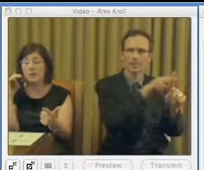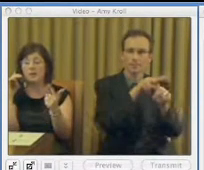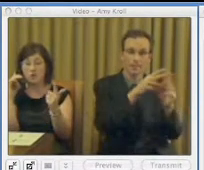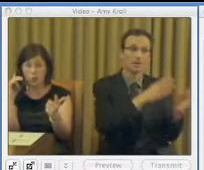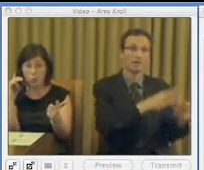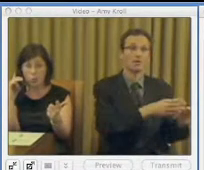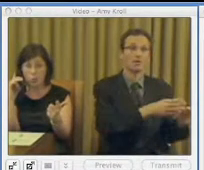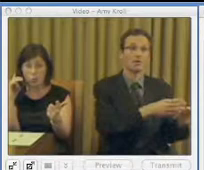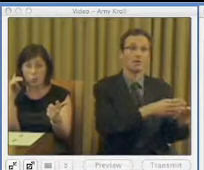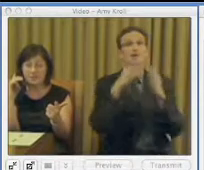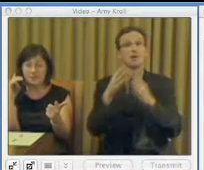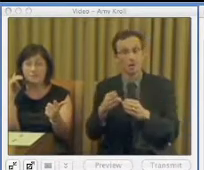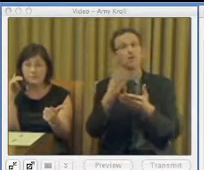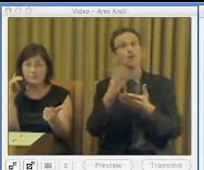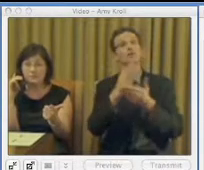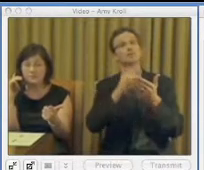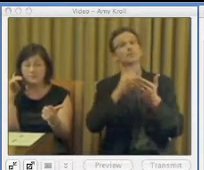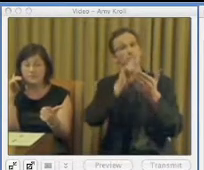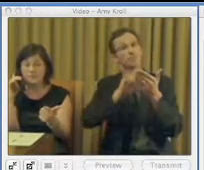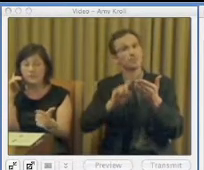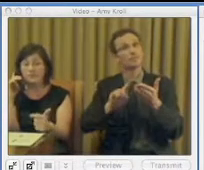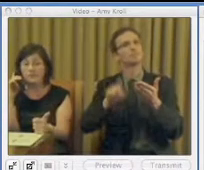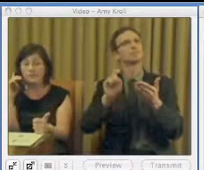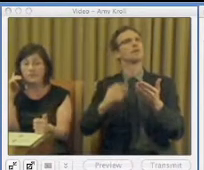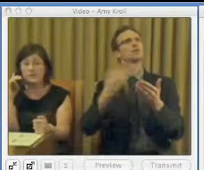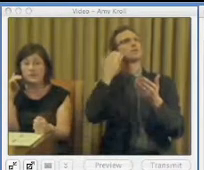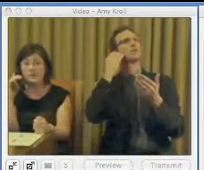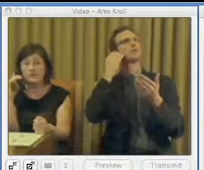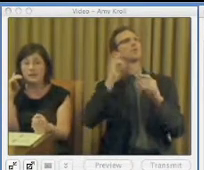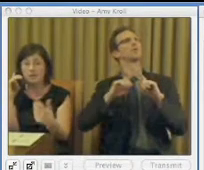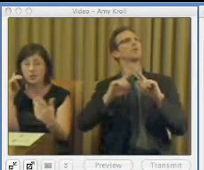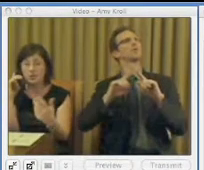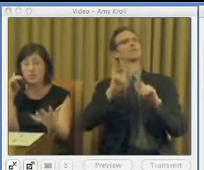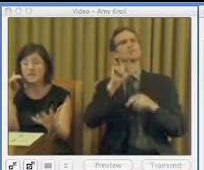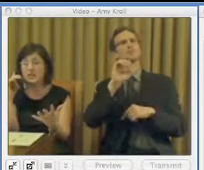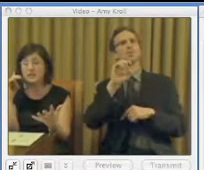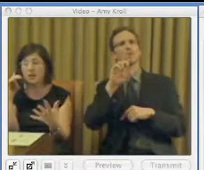Research that leads to the development of tools,